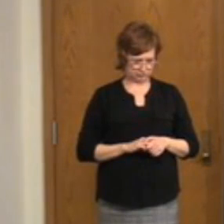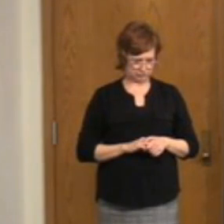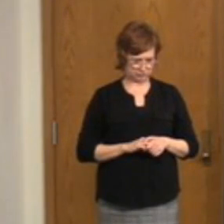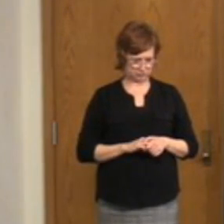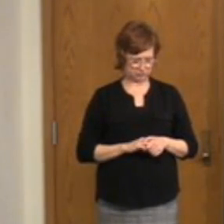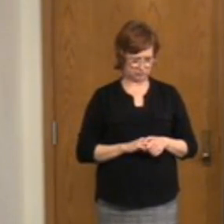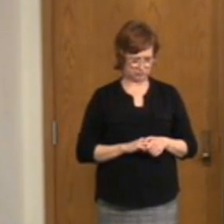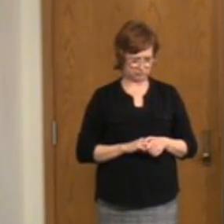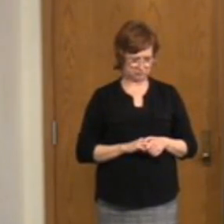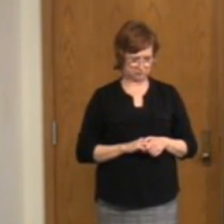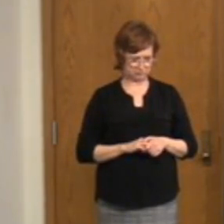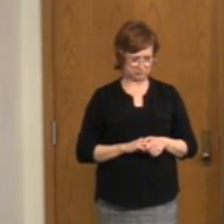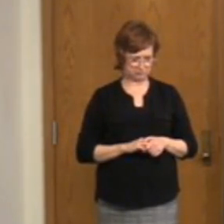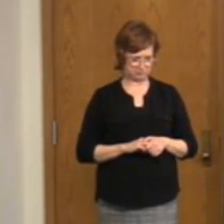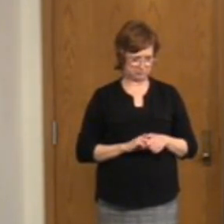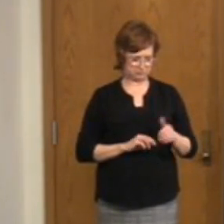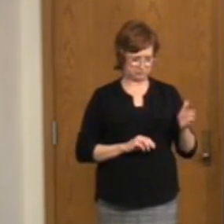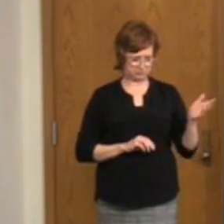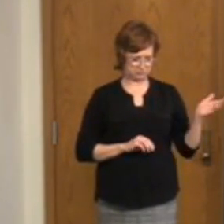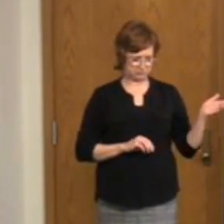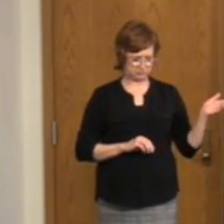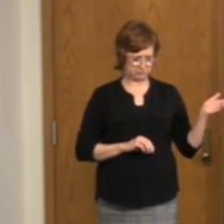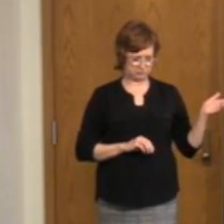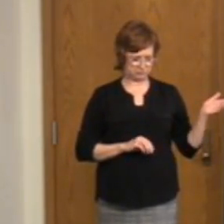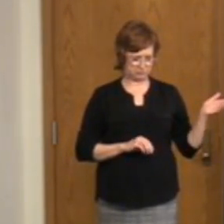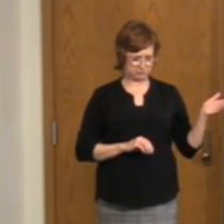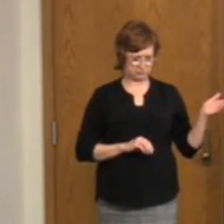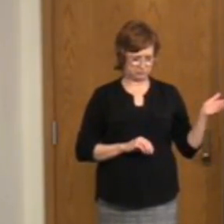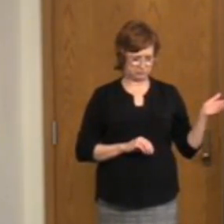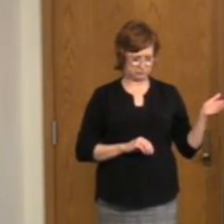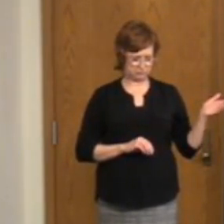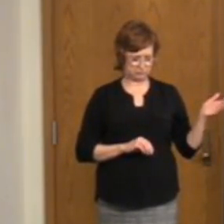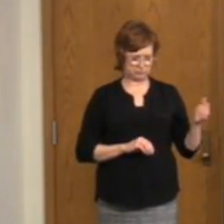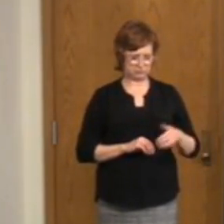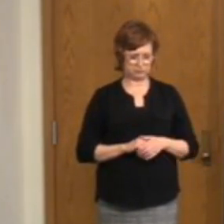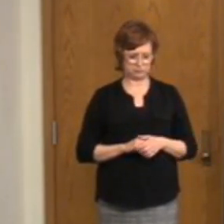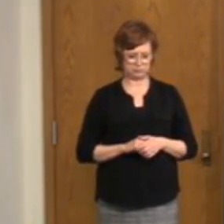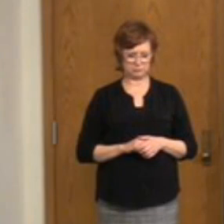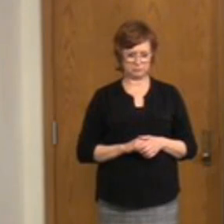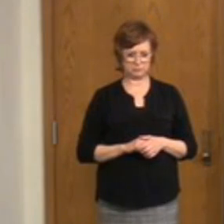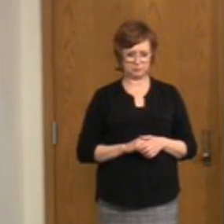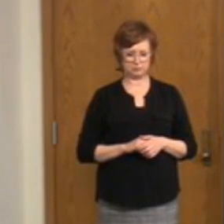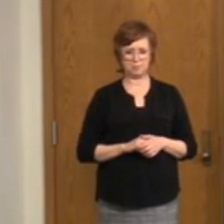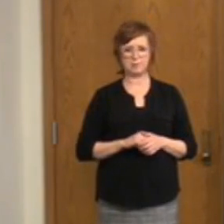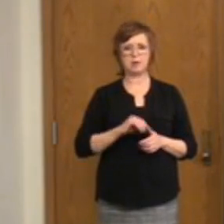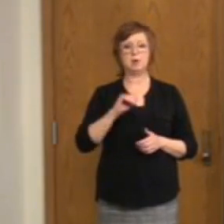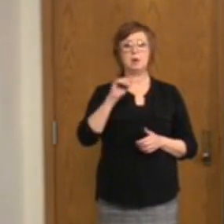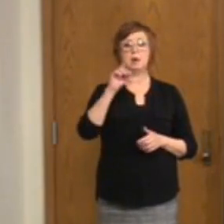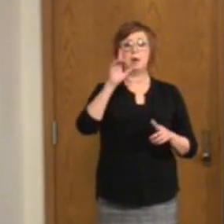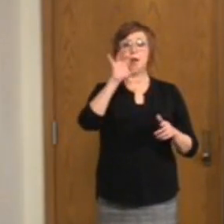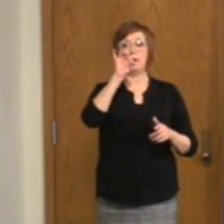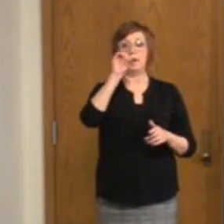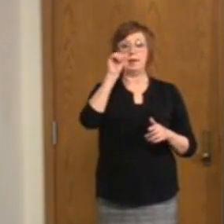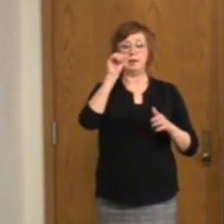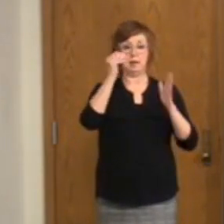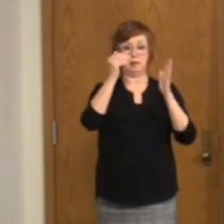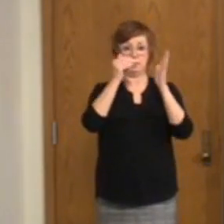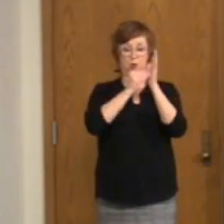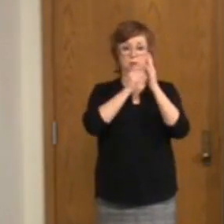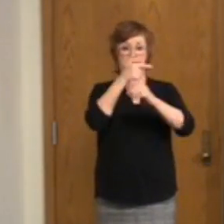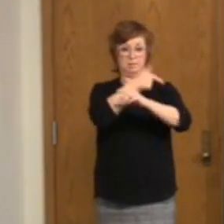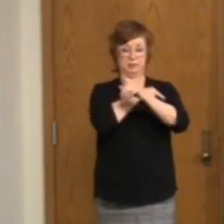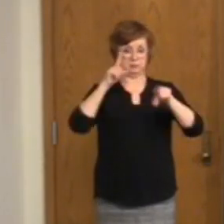vaccines given, our wastage rate has been very low. And part of it is even though these are very sensitive